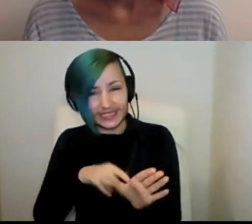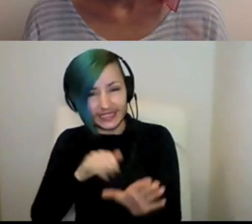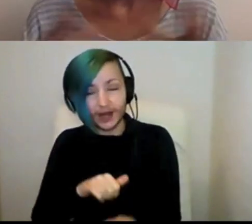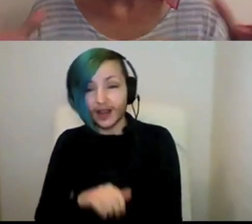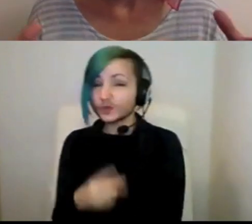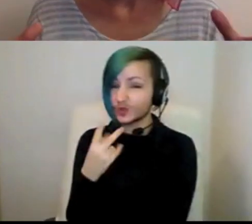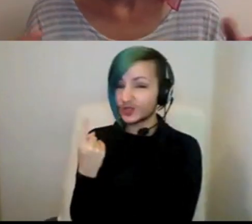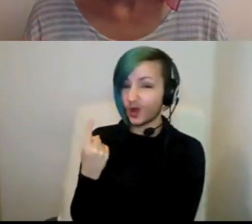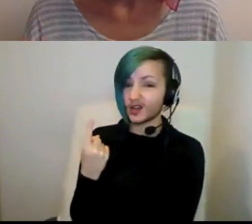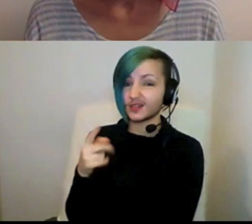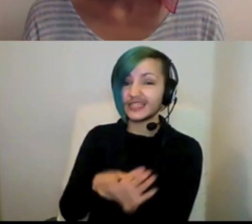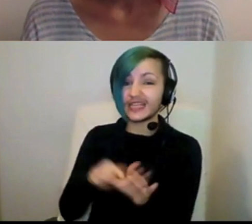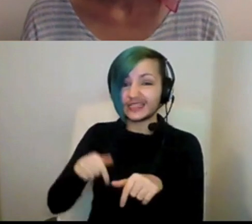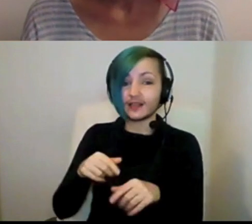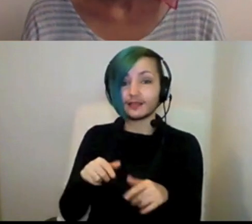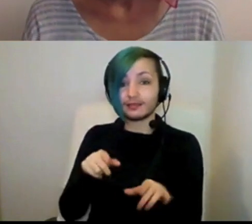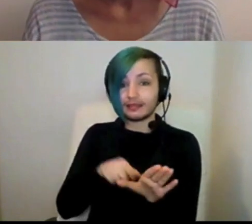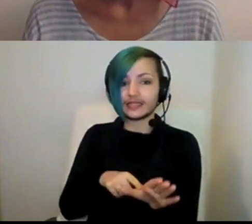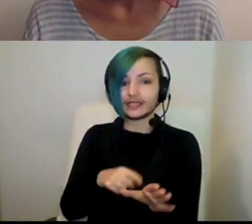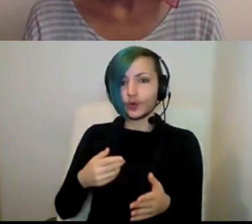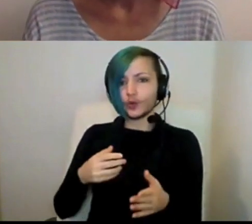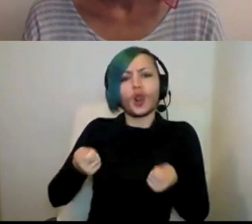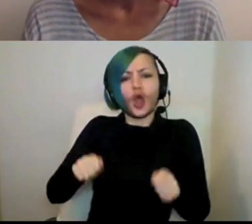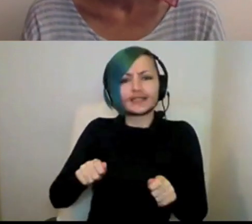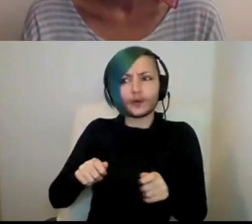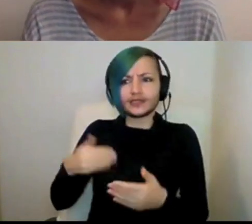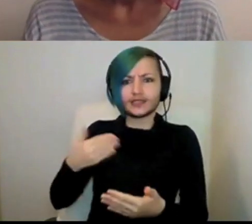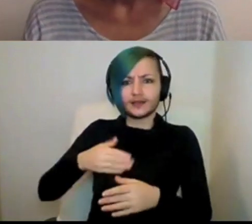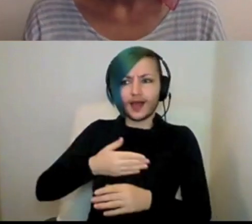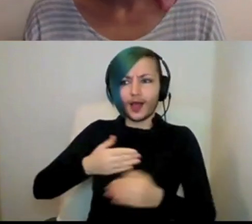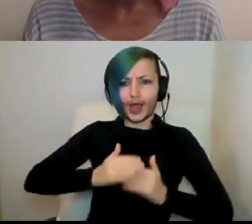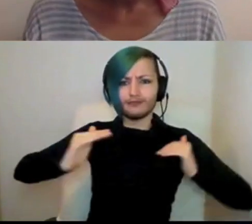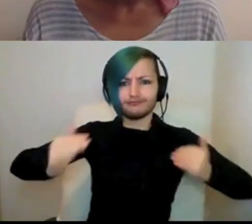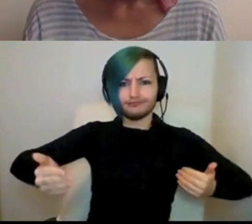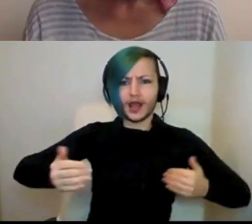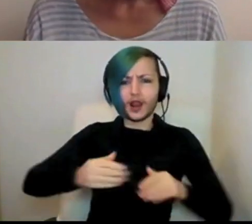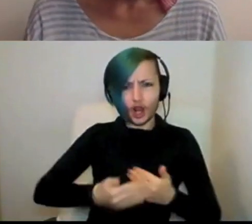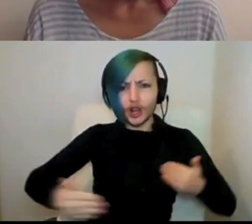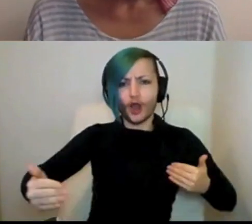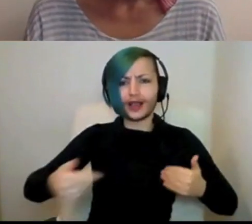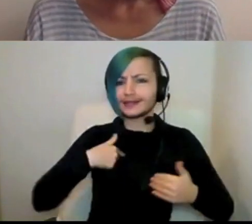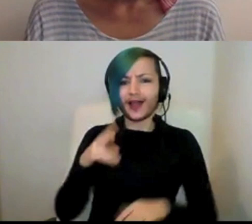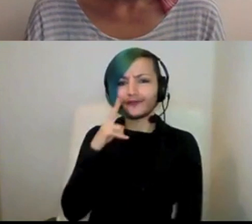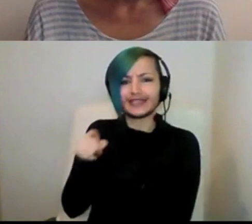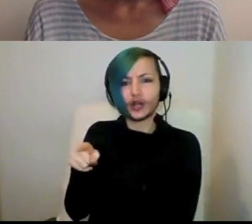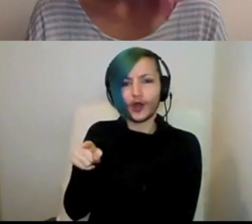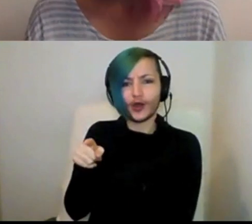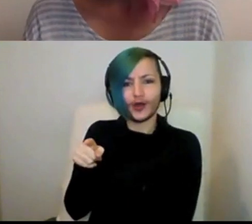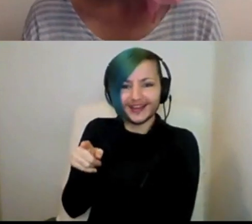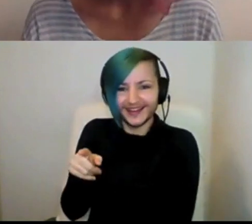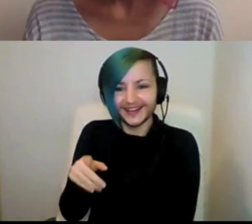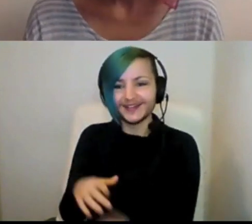longest time, this lockdown period, that I've not seen her, actually. Yeah. So there's a lot of sort